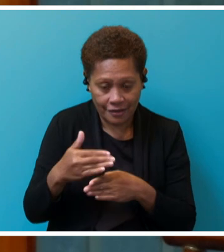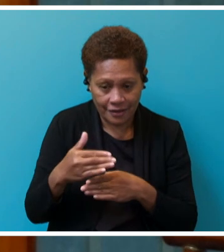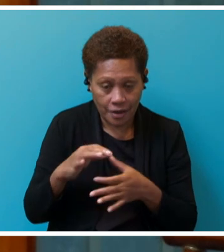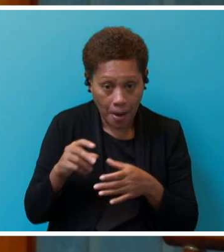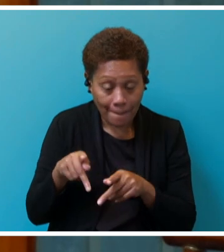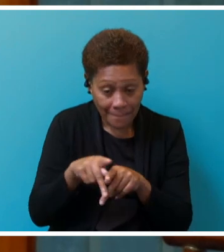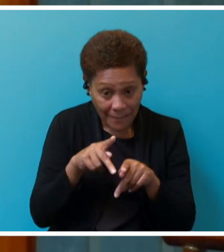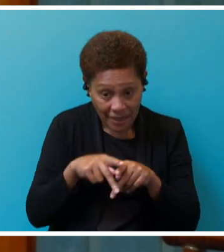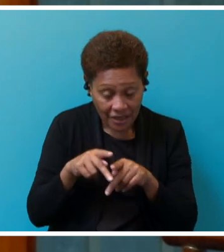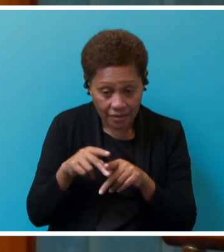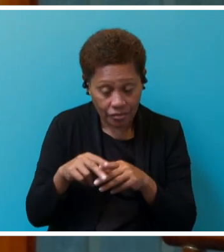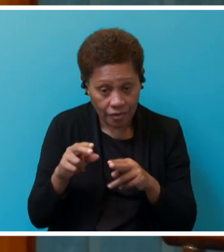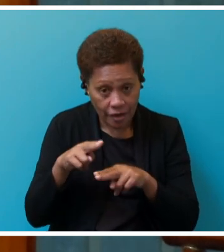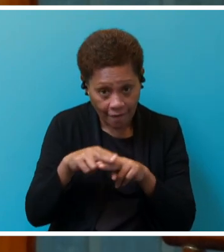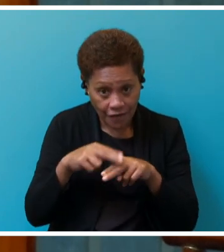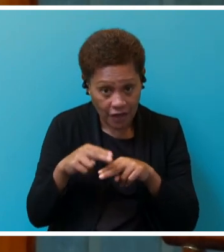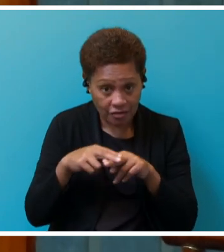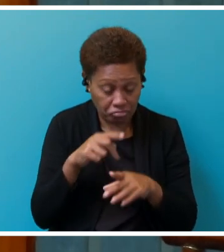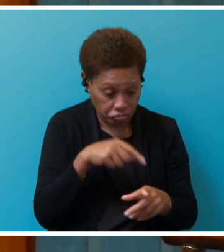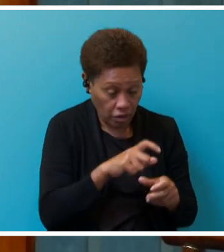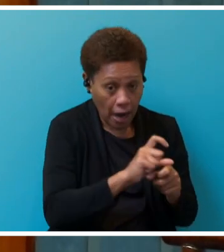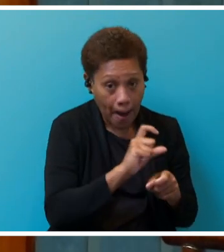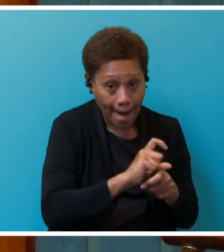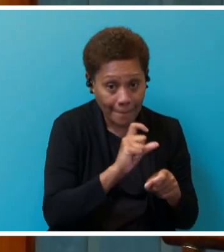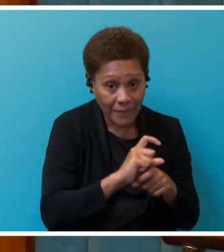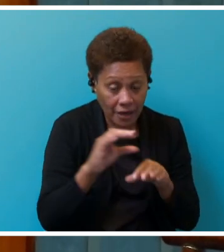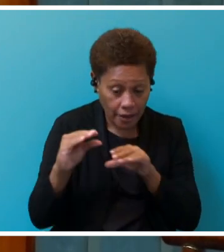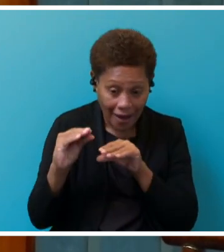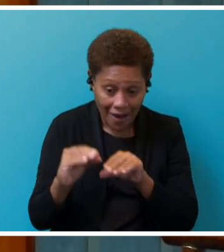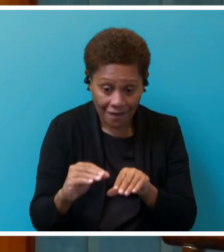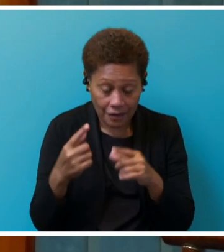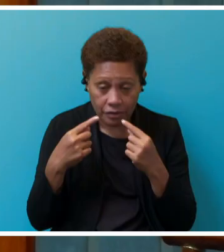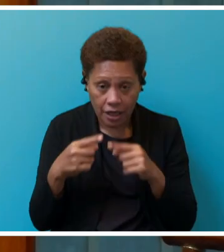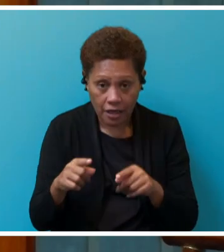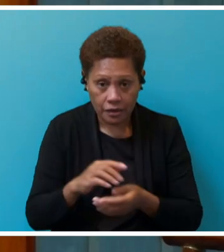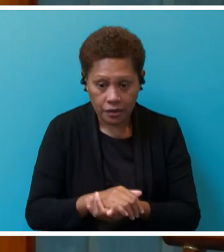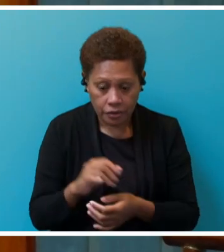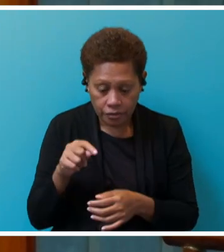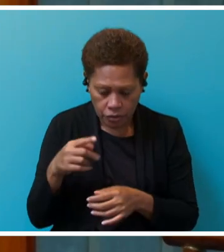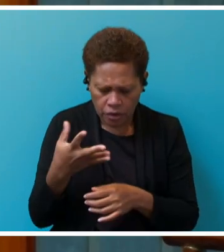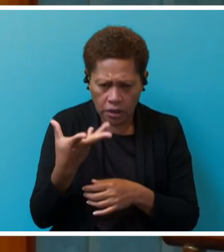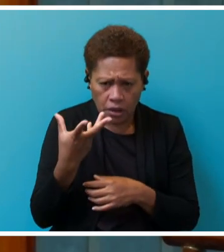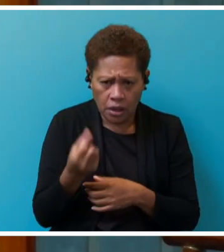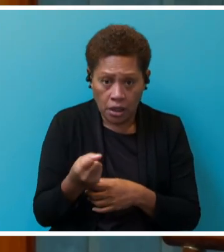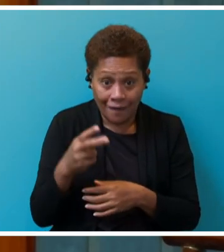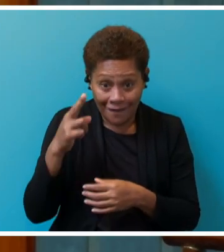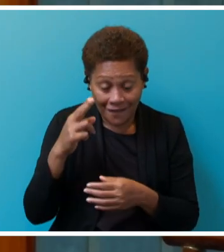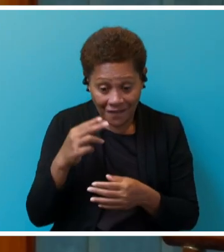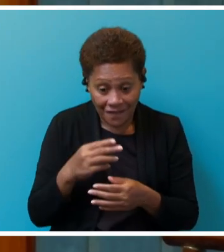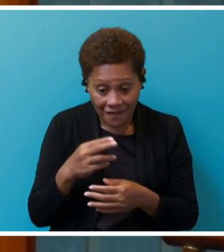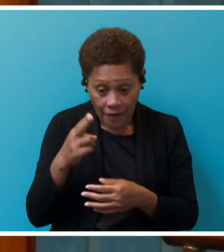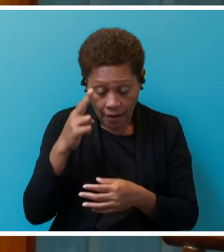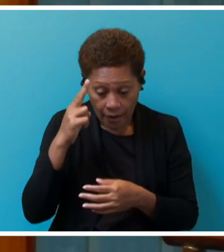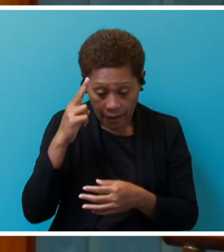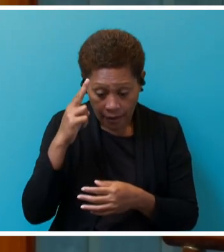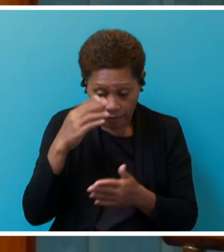Fiji and at King's Pens is more than an investment announcement. It is a defining moment for our nation. It is a